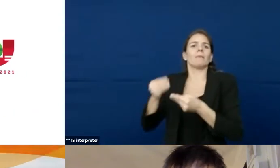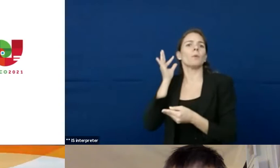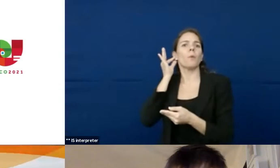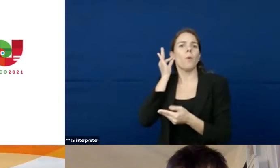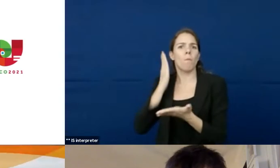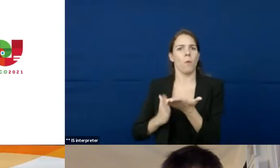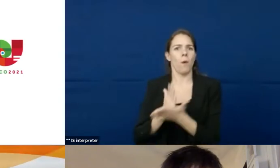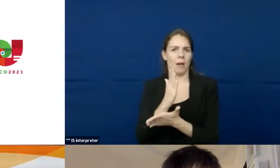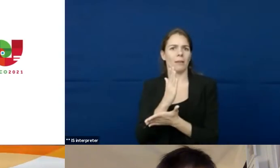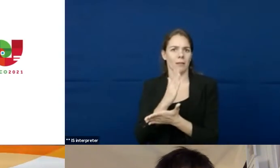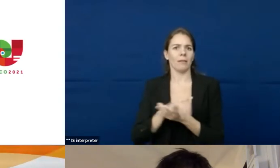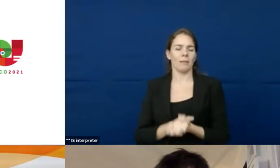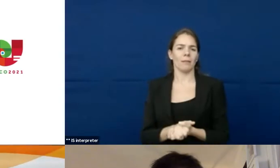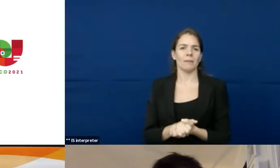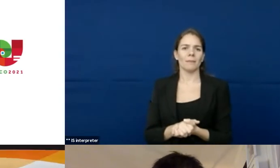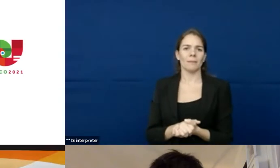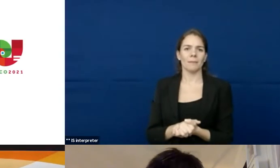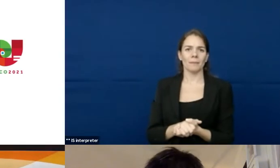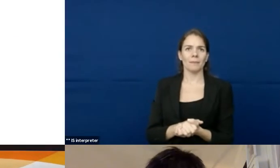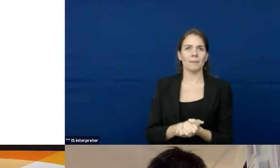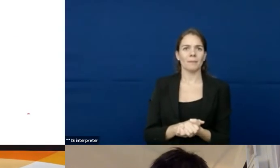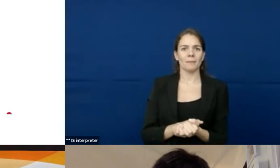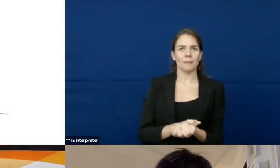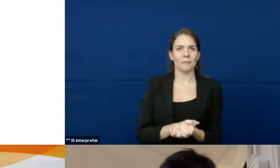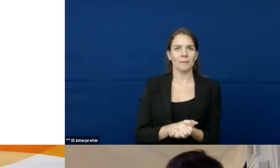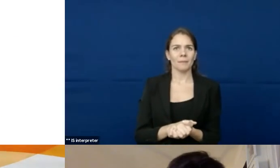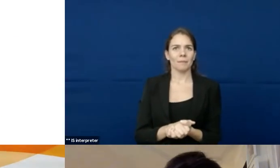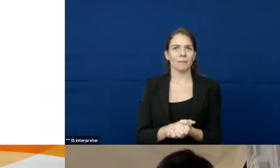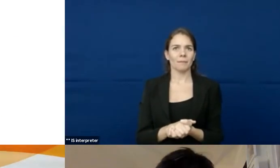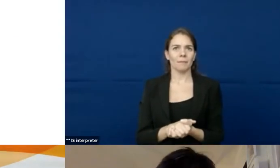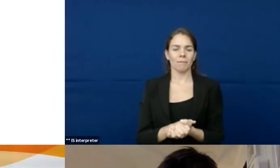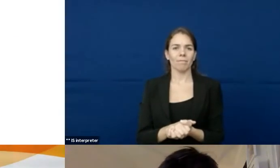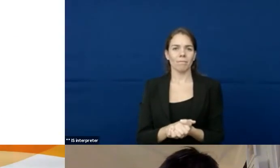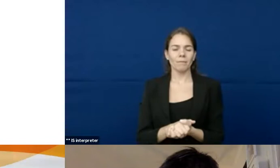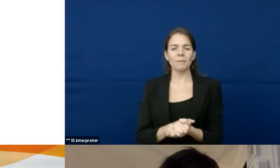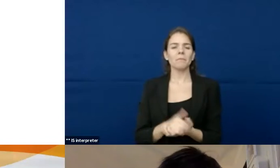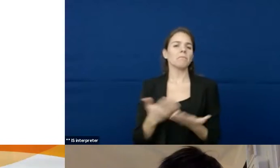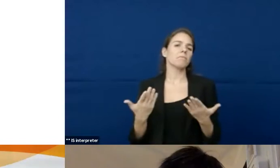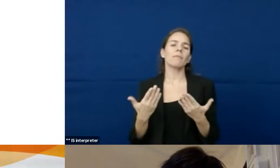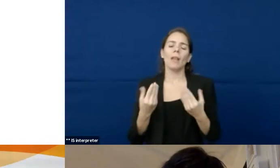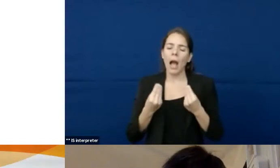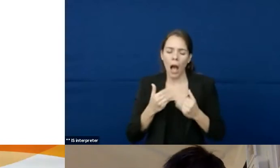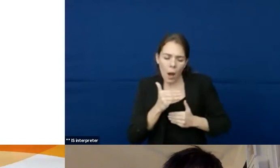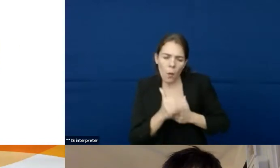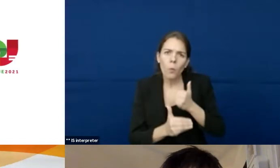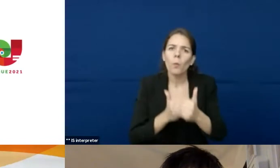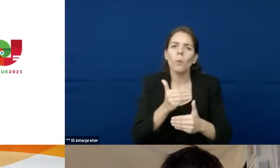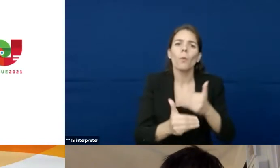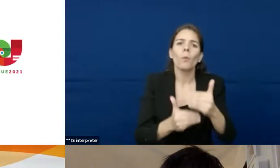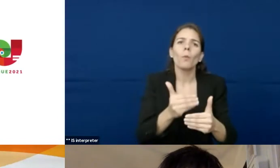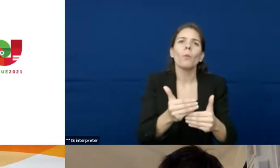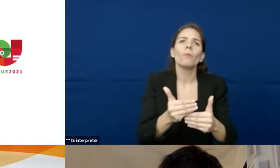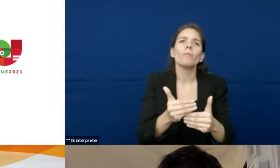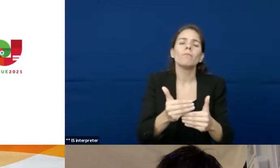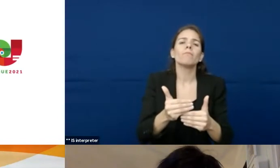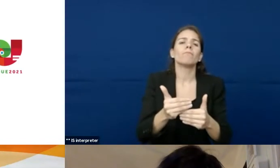framework. And we will find it probably, if we were to do it global review, we will find a pattern there. So my question is, if we are